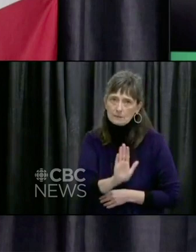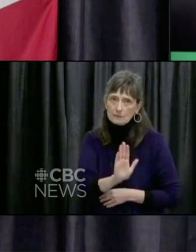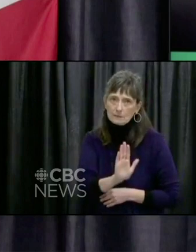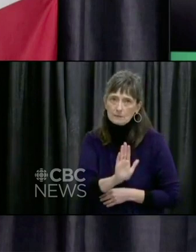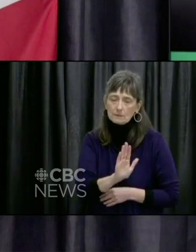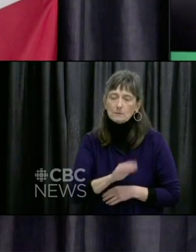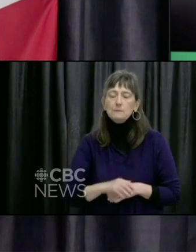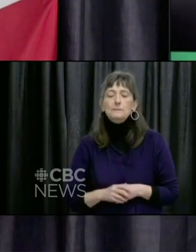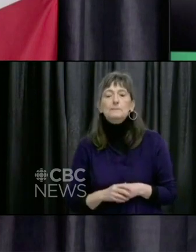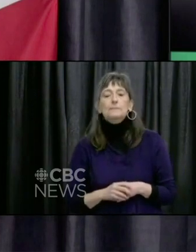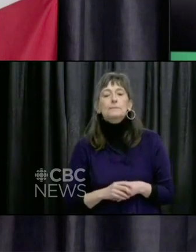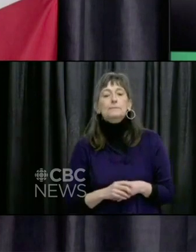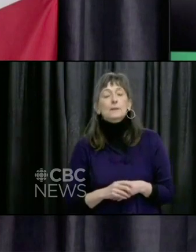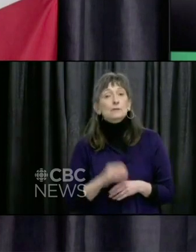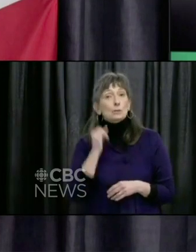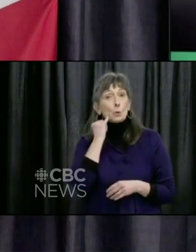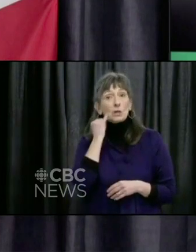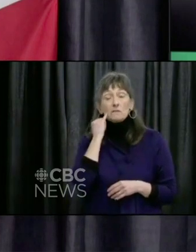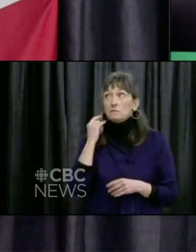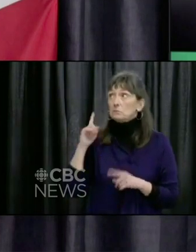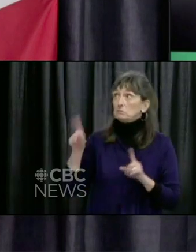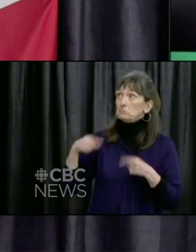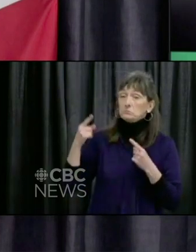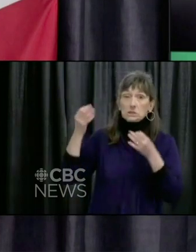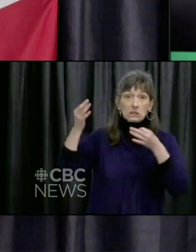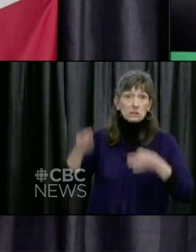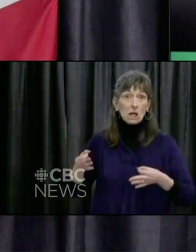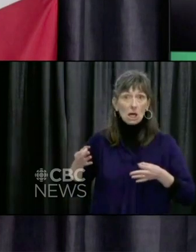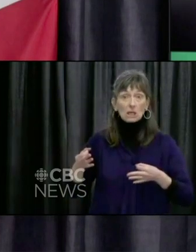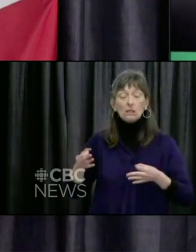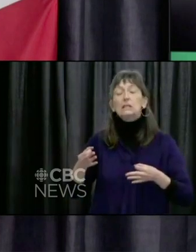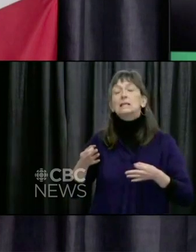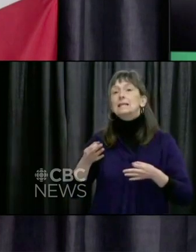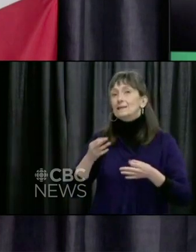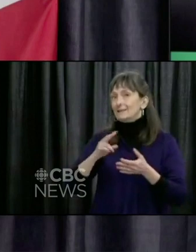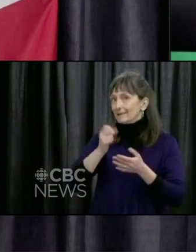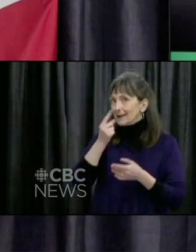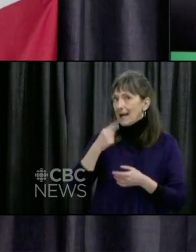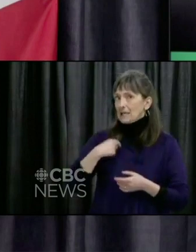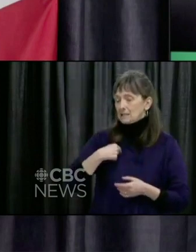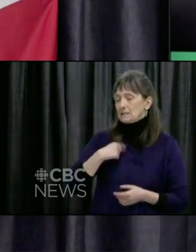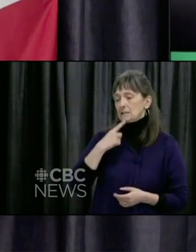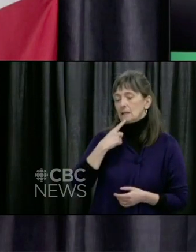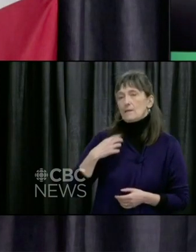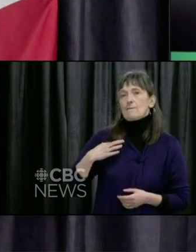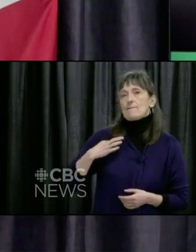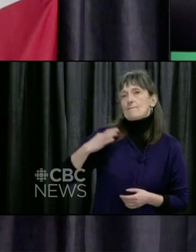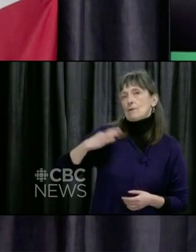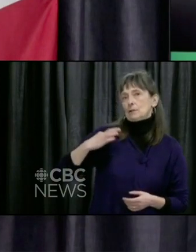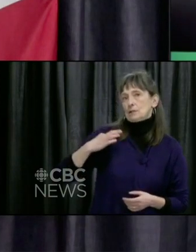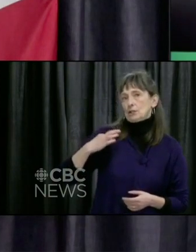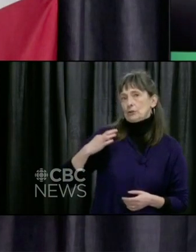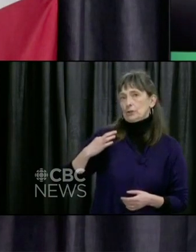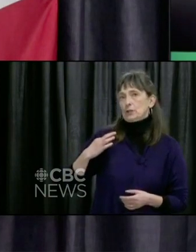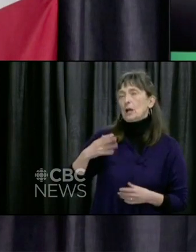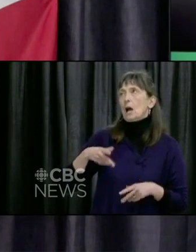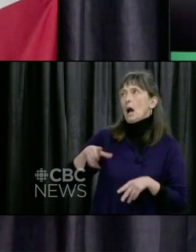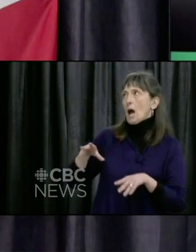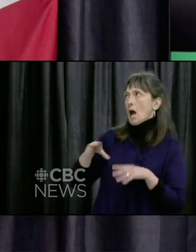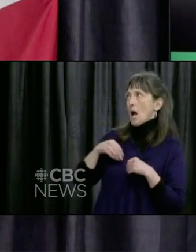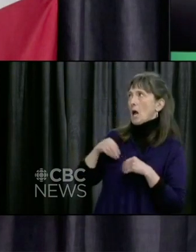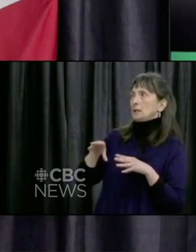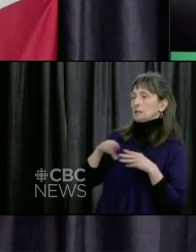if anything were to come through in terms of the voluntary consented